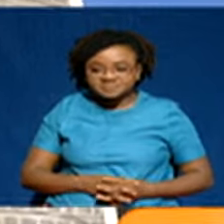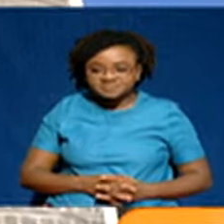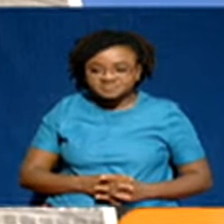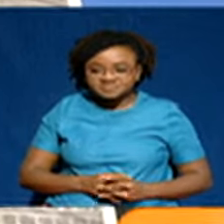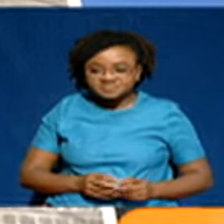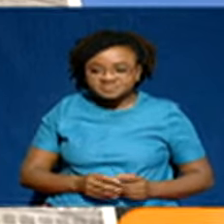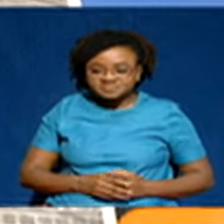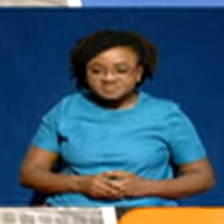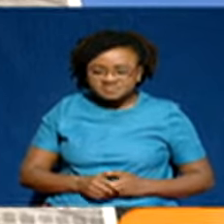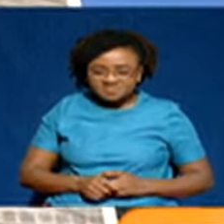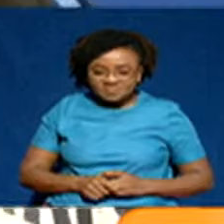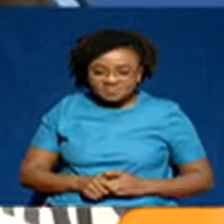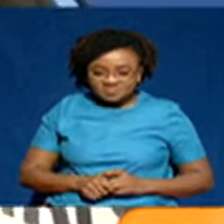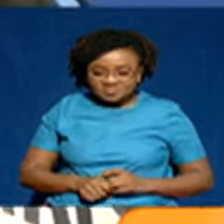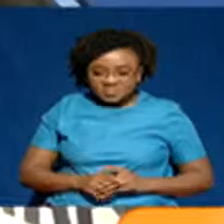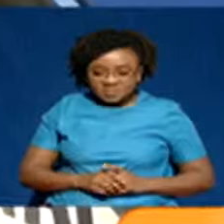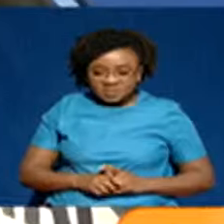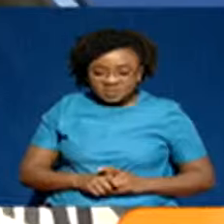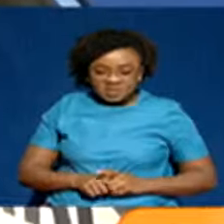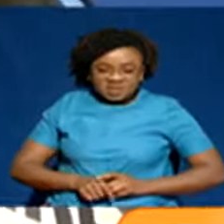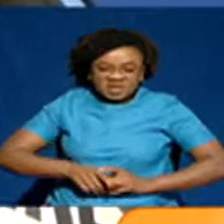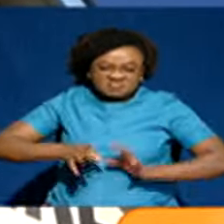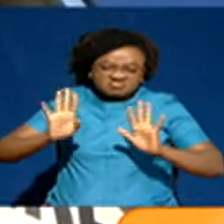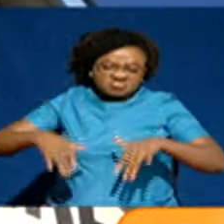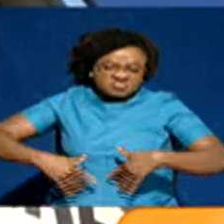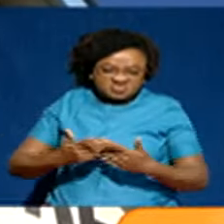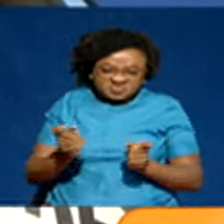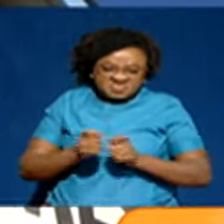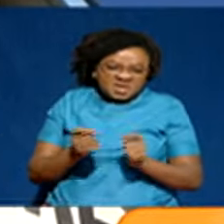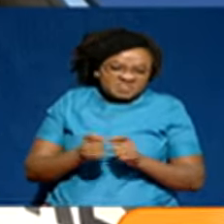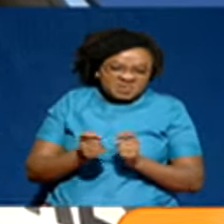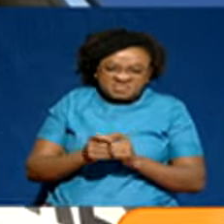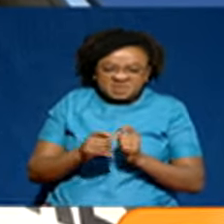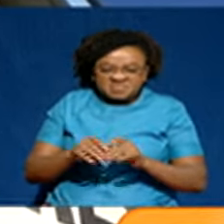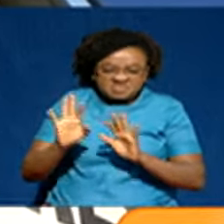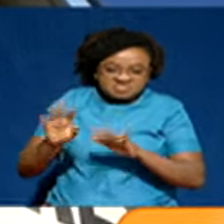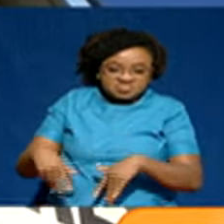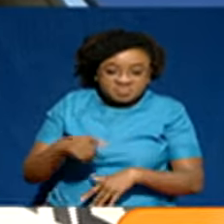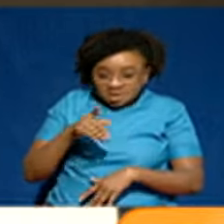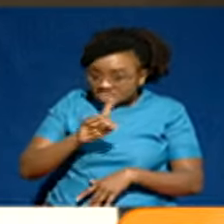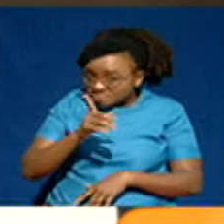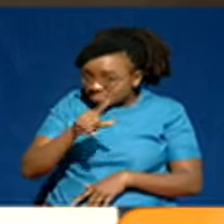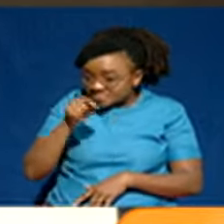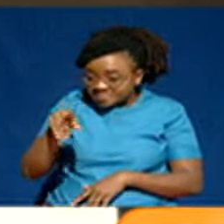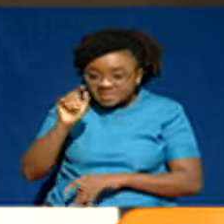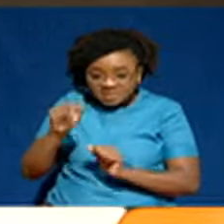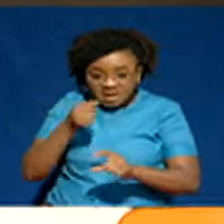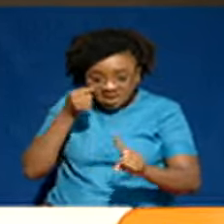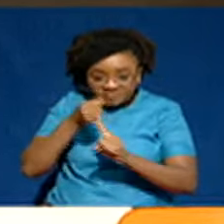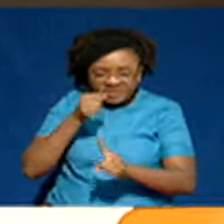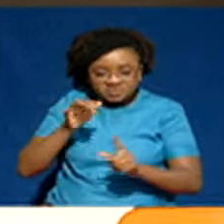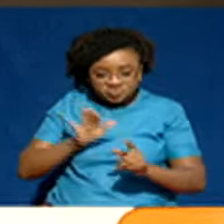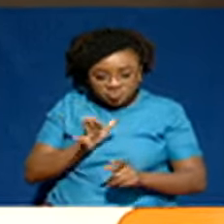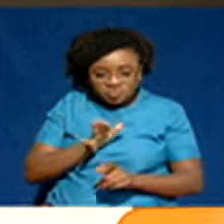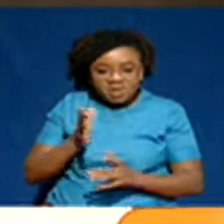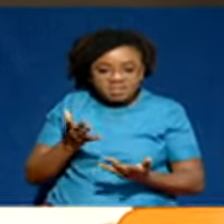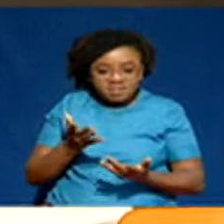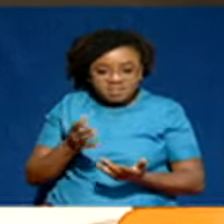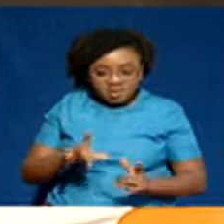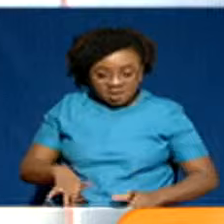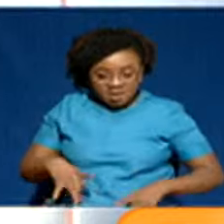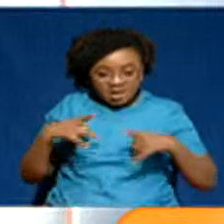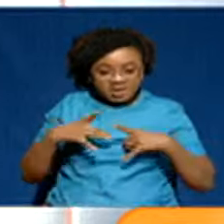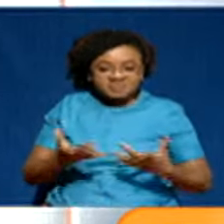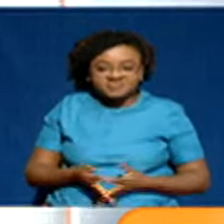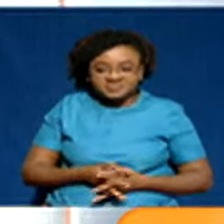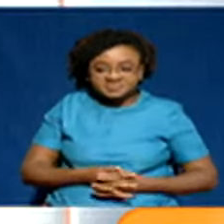Painful periods are not just a minor inconvenience. They can significantly impact a woman's quality of life and overall